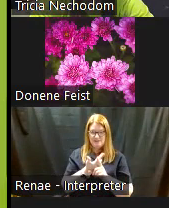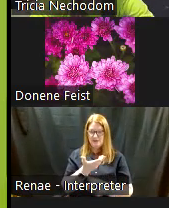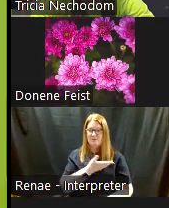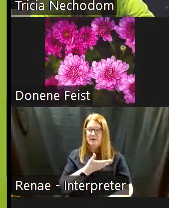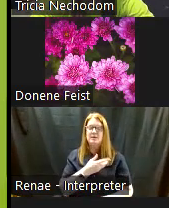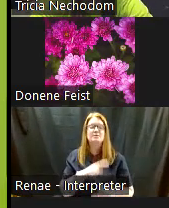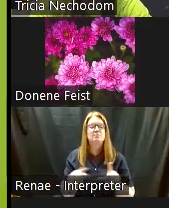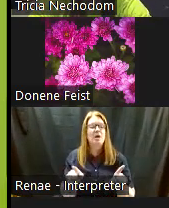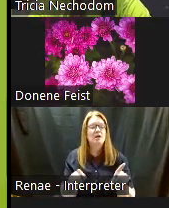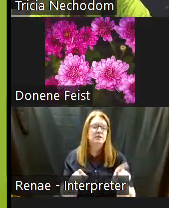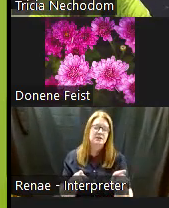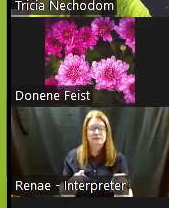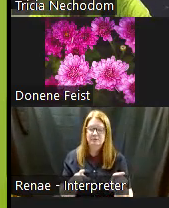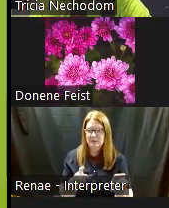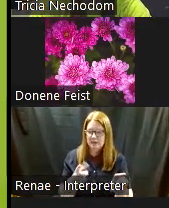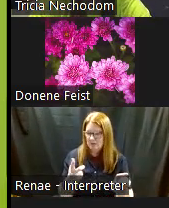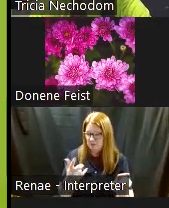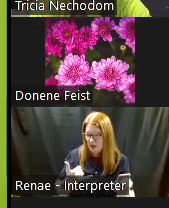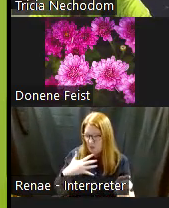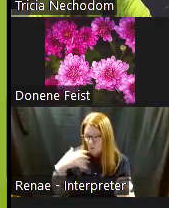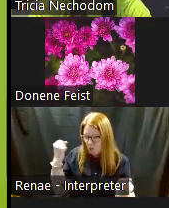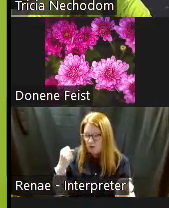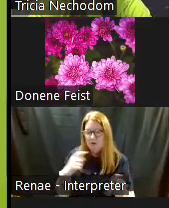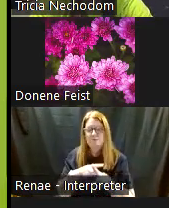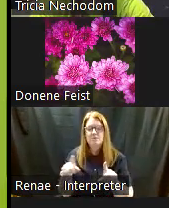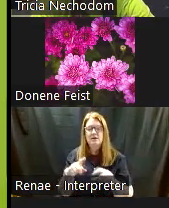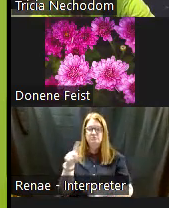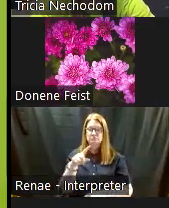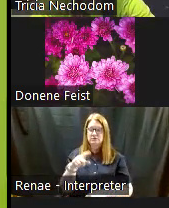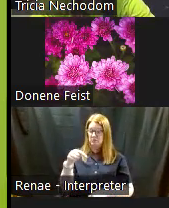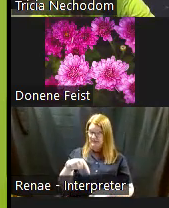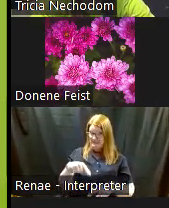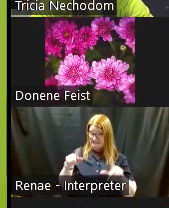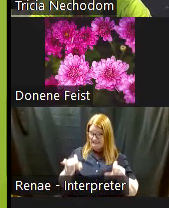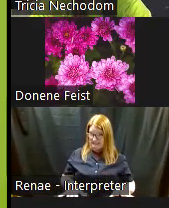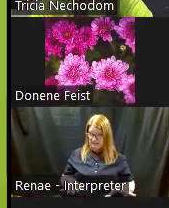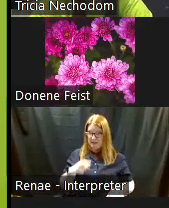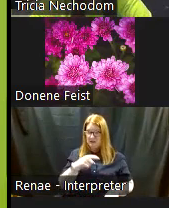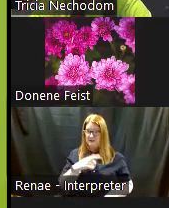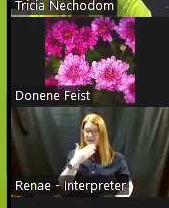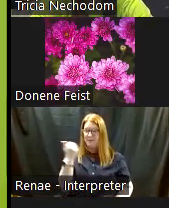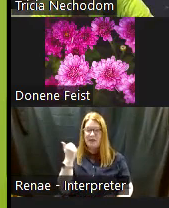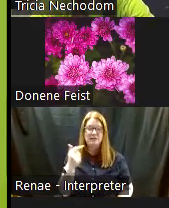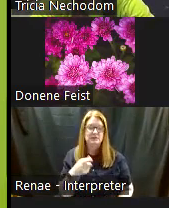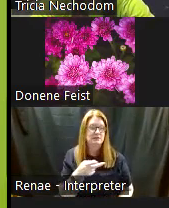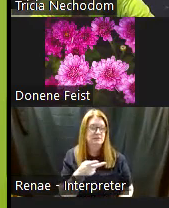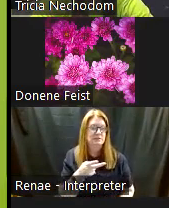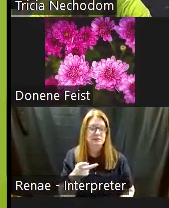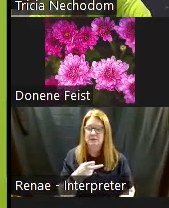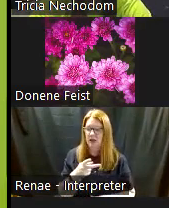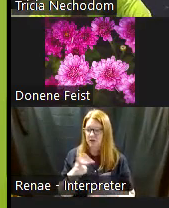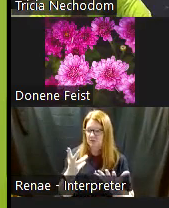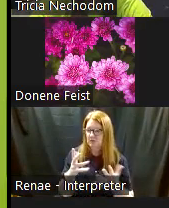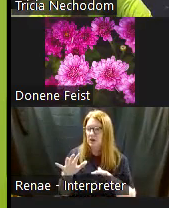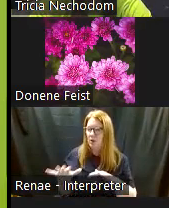too, just to kind of set the stage for when we are doing our testing. This is like the ideal state that we want our babies to be in, kind